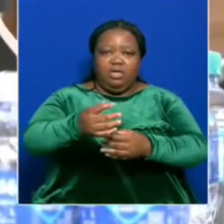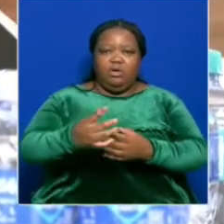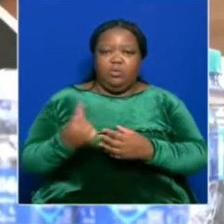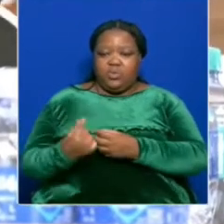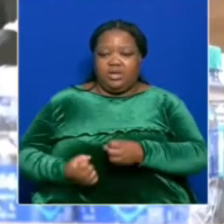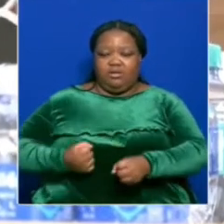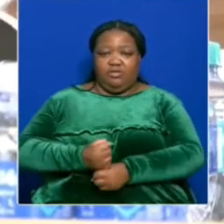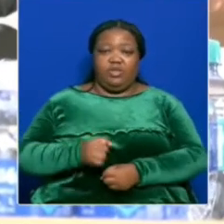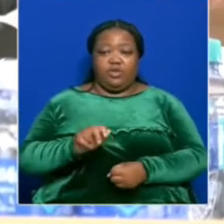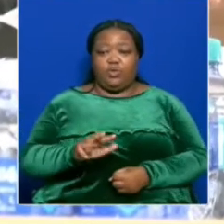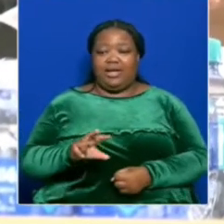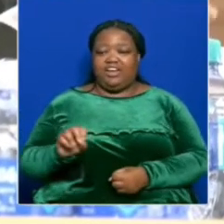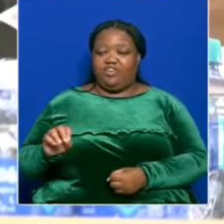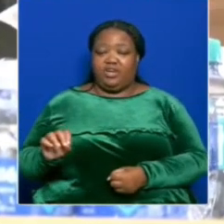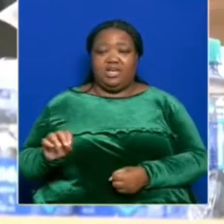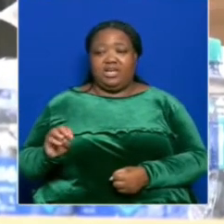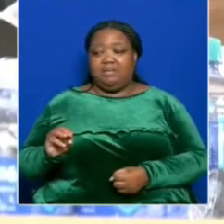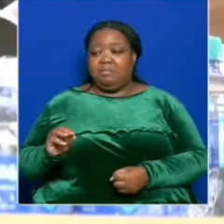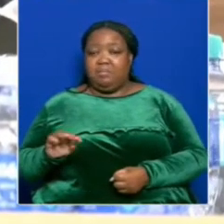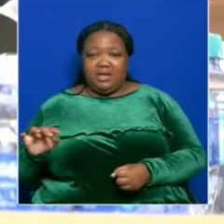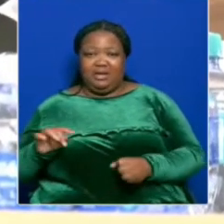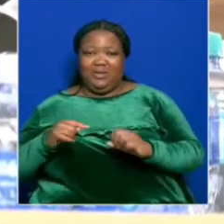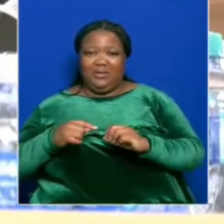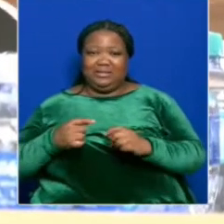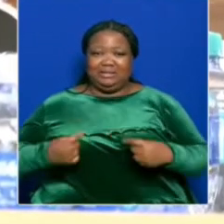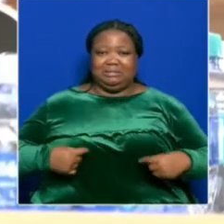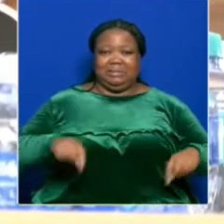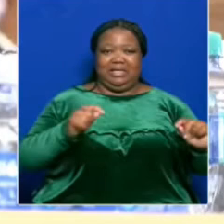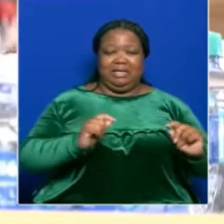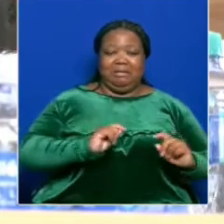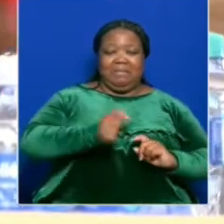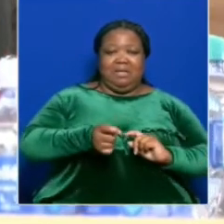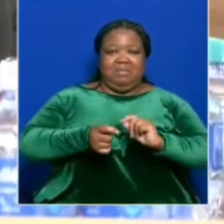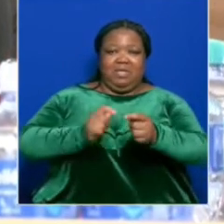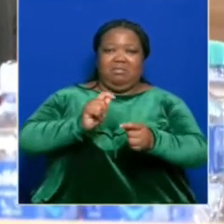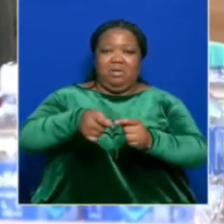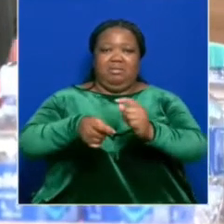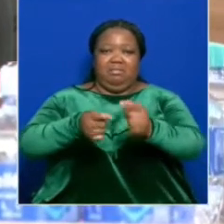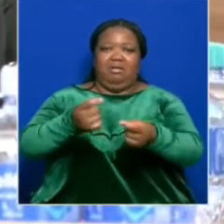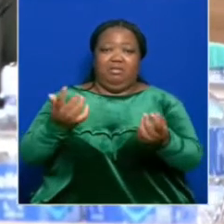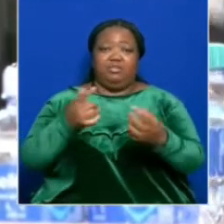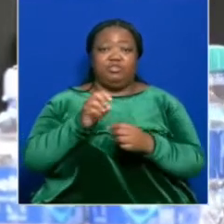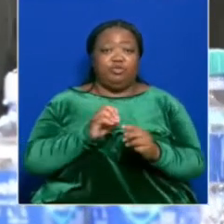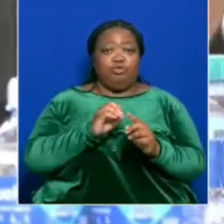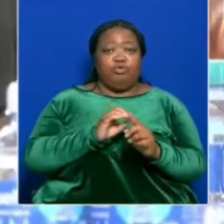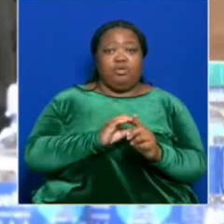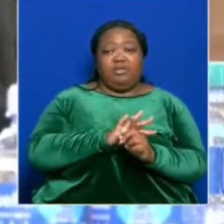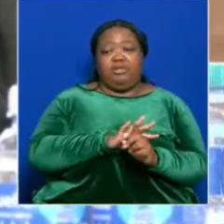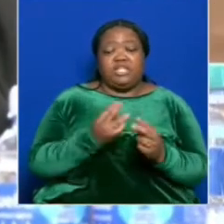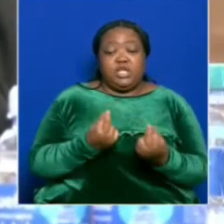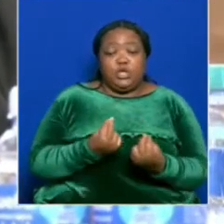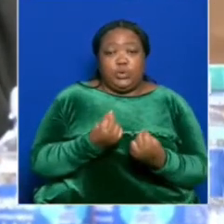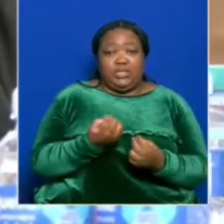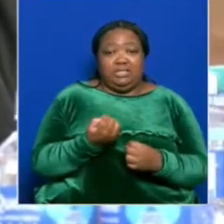800 million that you should not have spent on them. So you're not only influencing the new tender, you're also